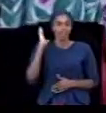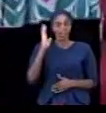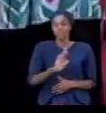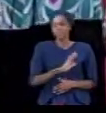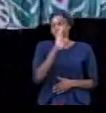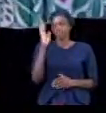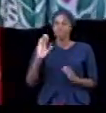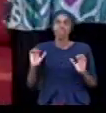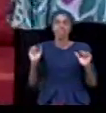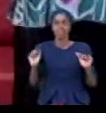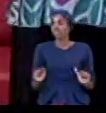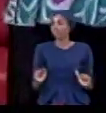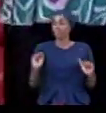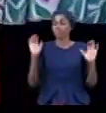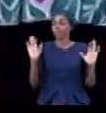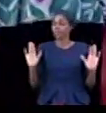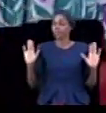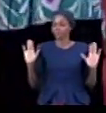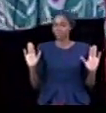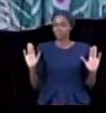side, I will never give